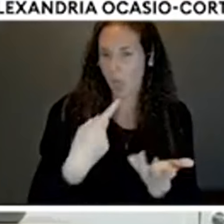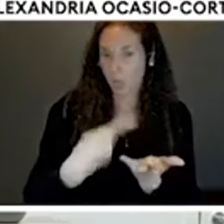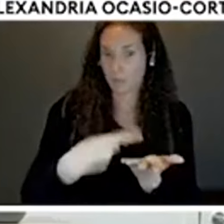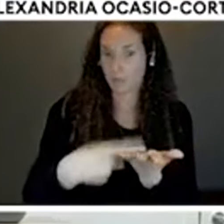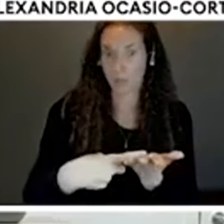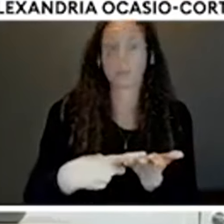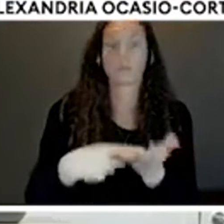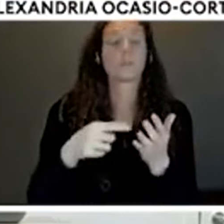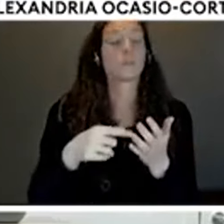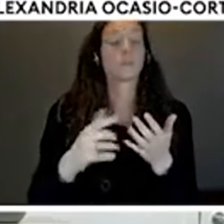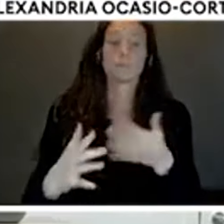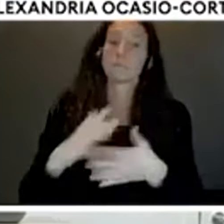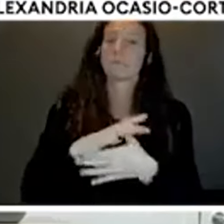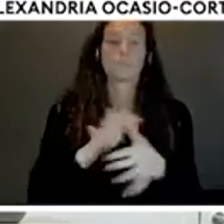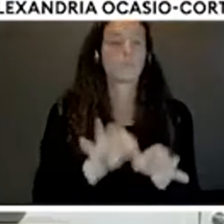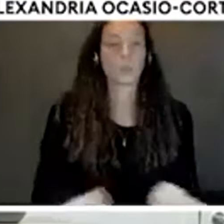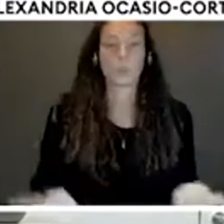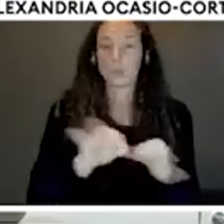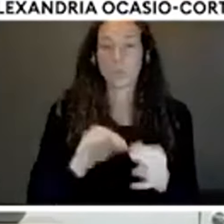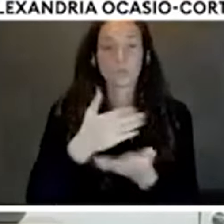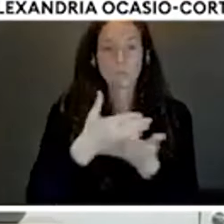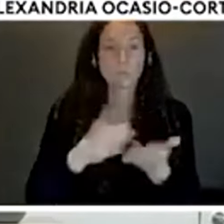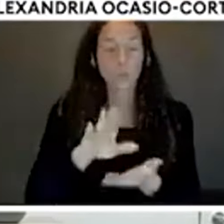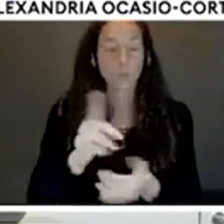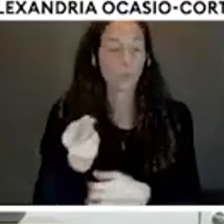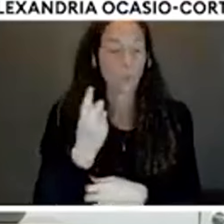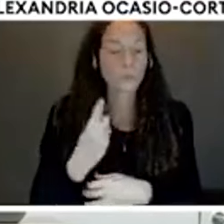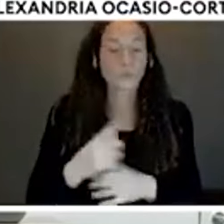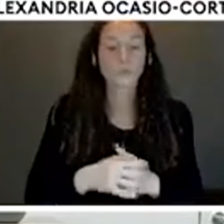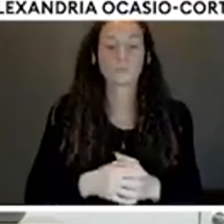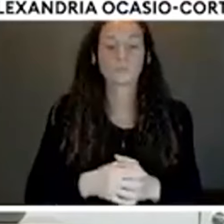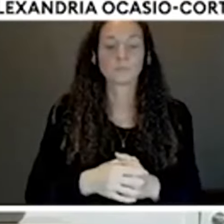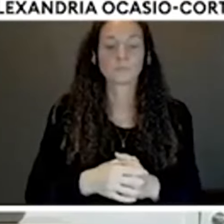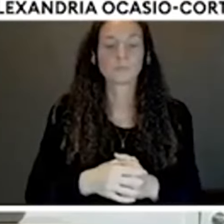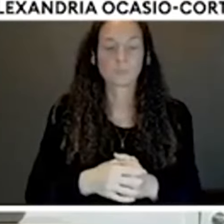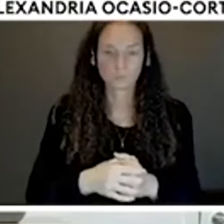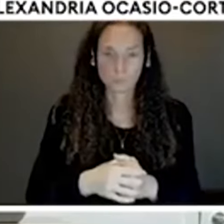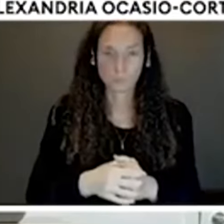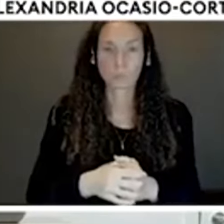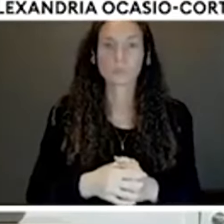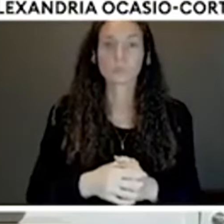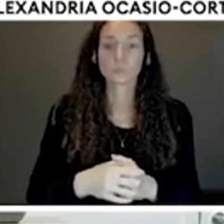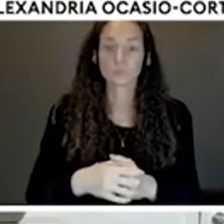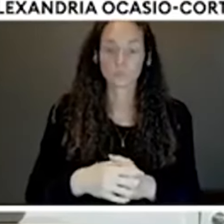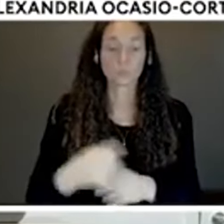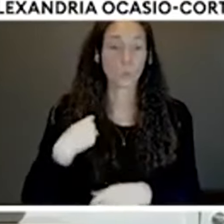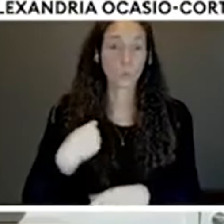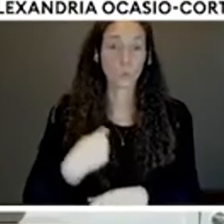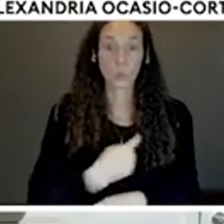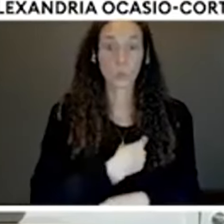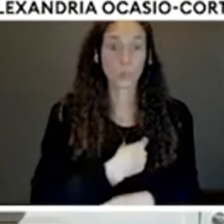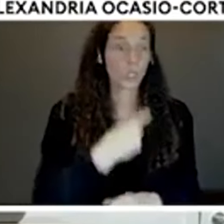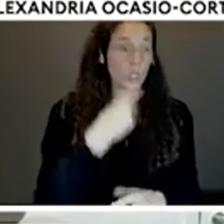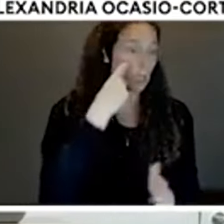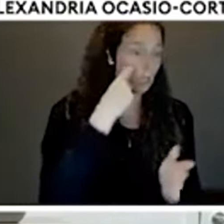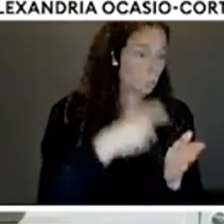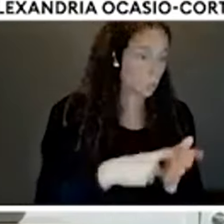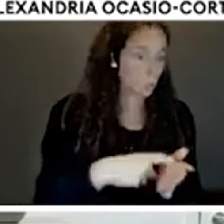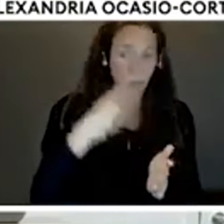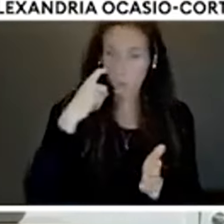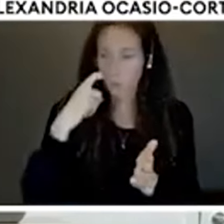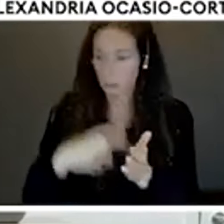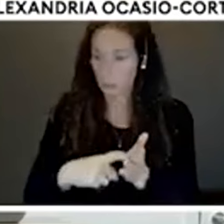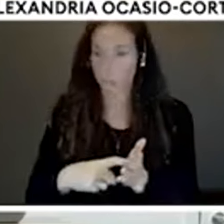question, which is what we are seeing play out on the city level, which is this idea